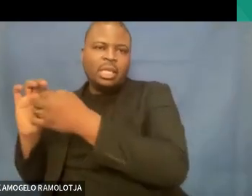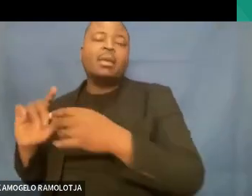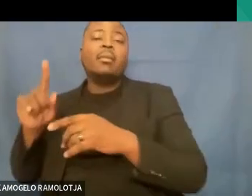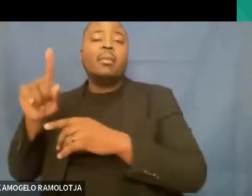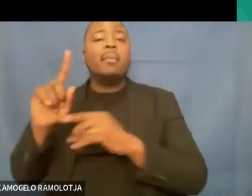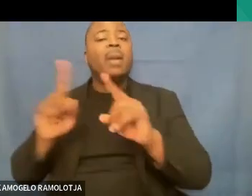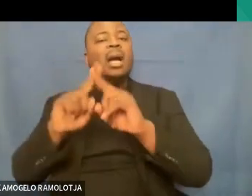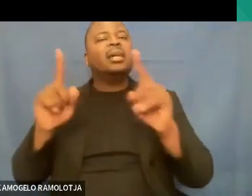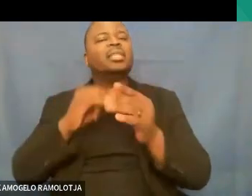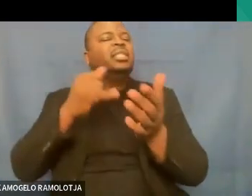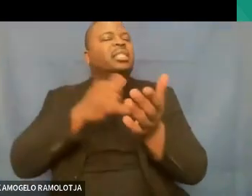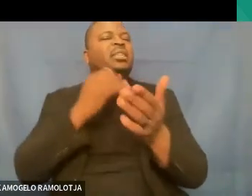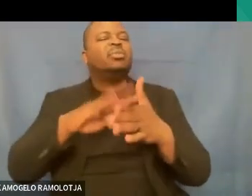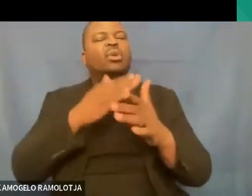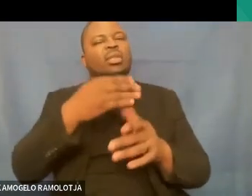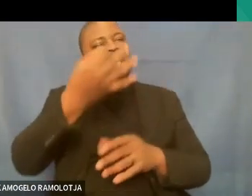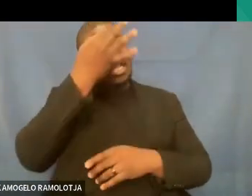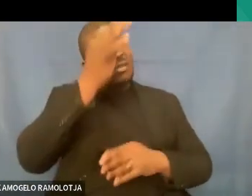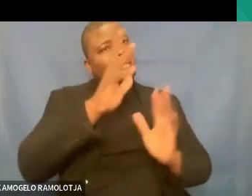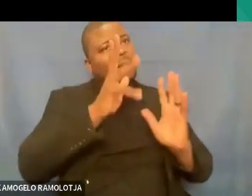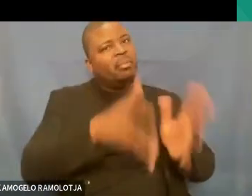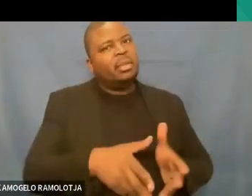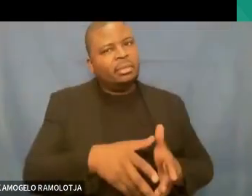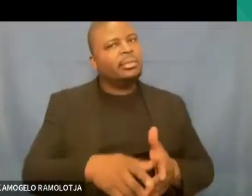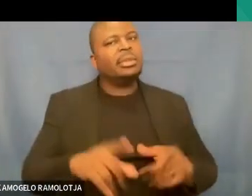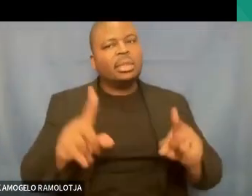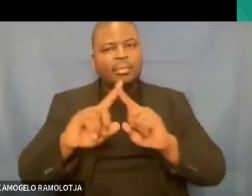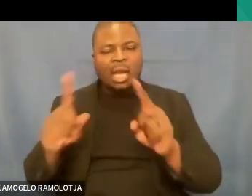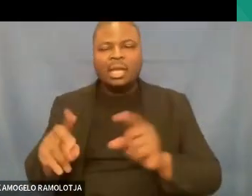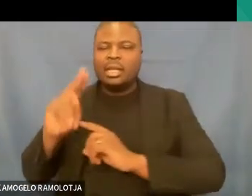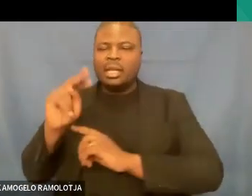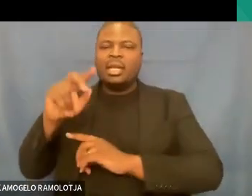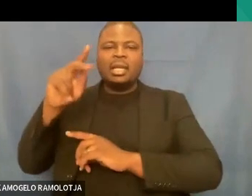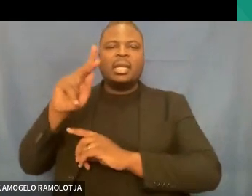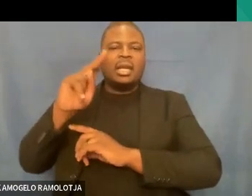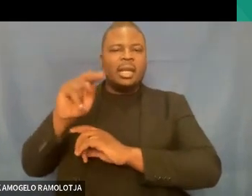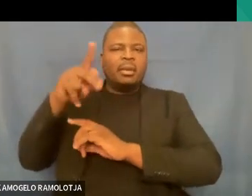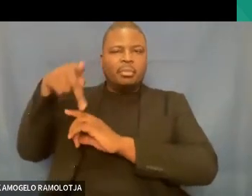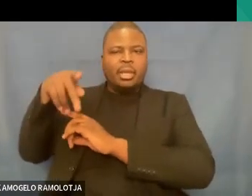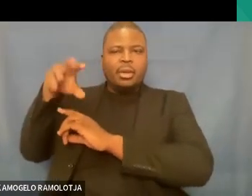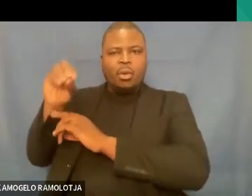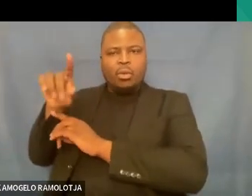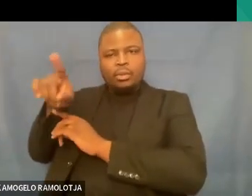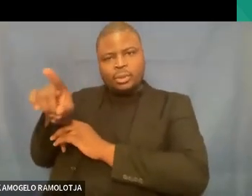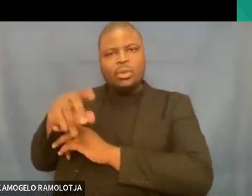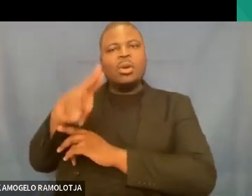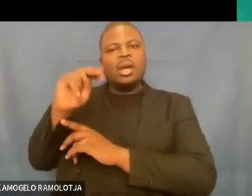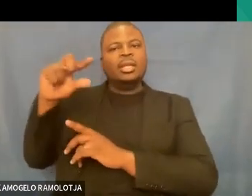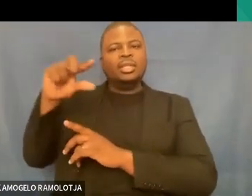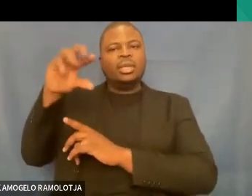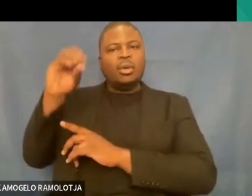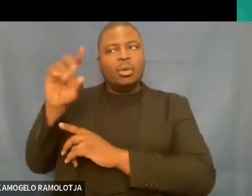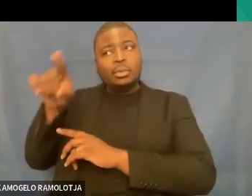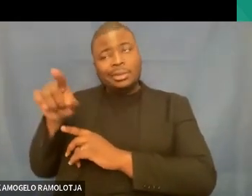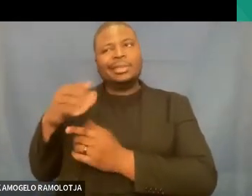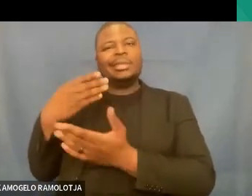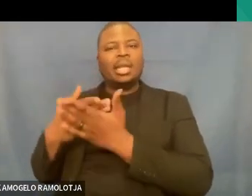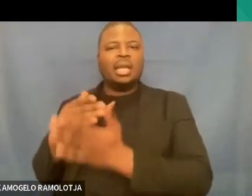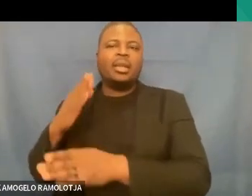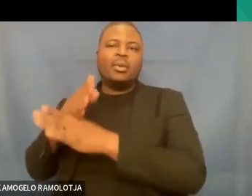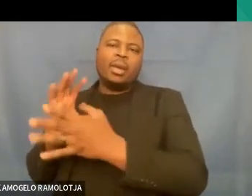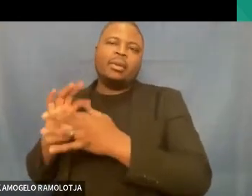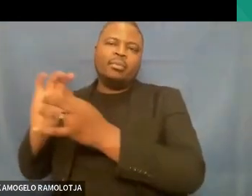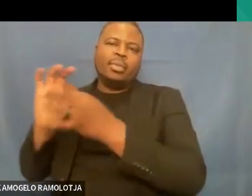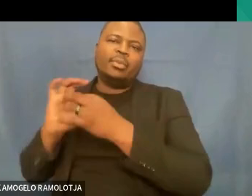also have discussions with civil society as well as the private sector so that we can have a comprehensive response to